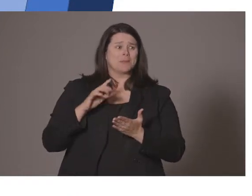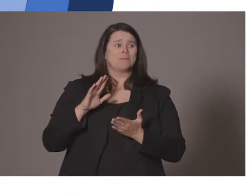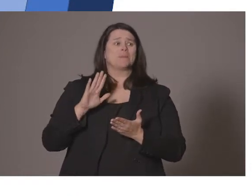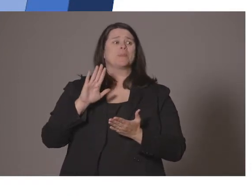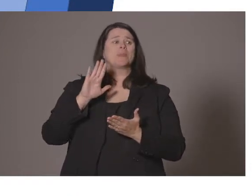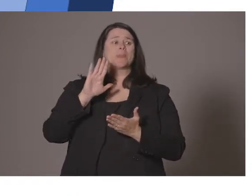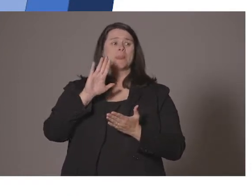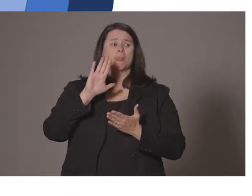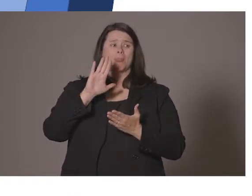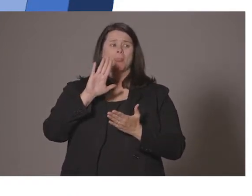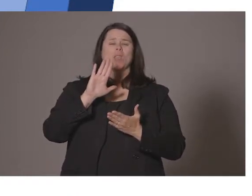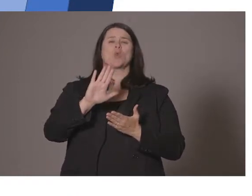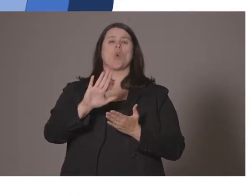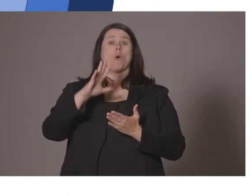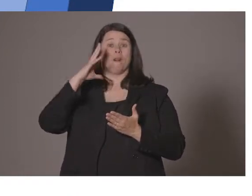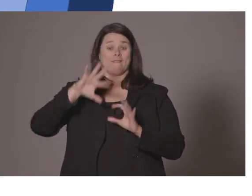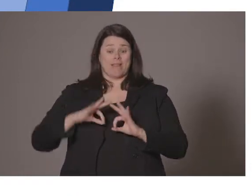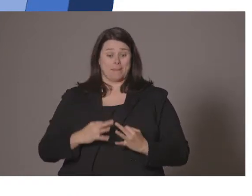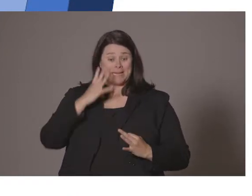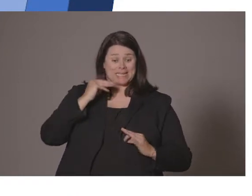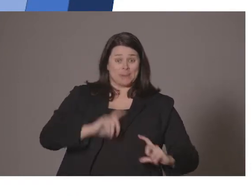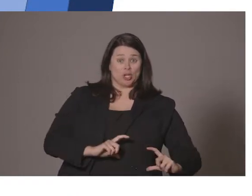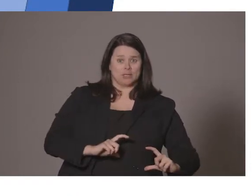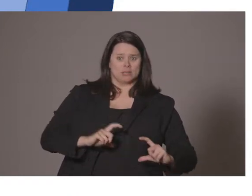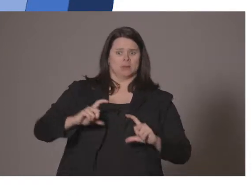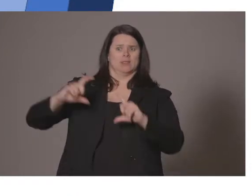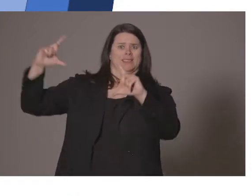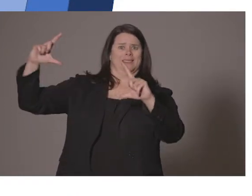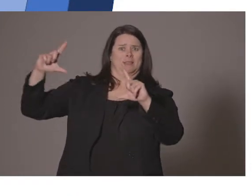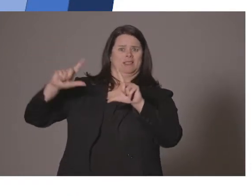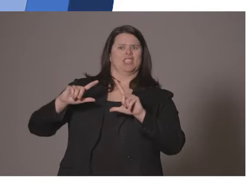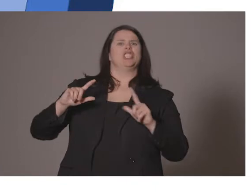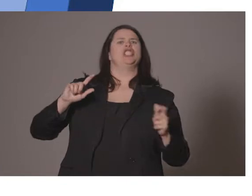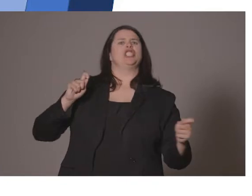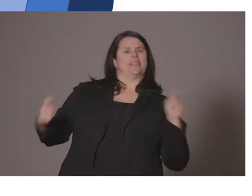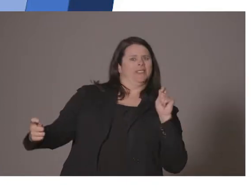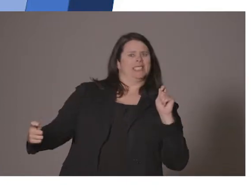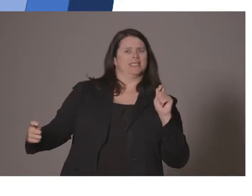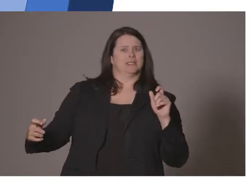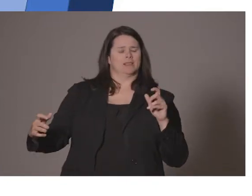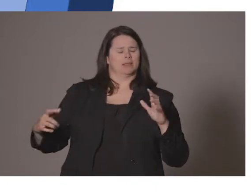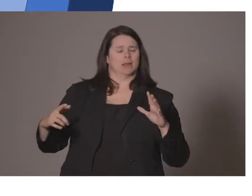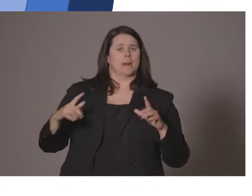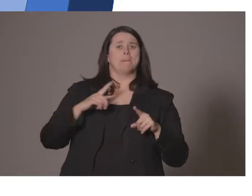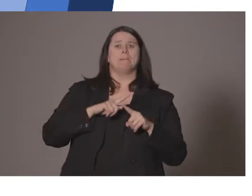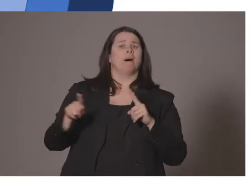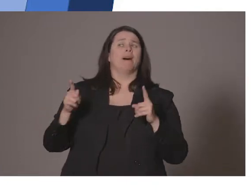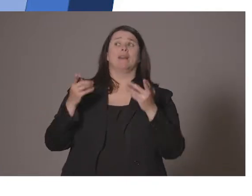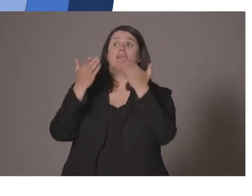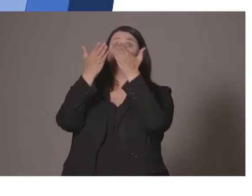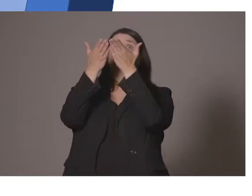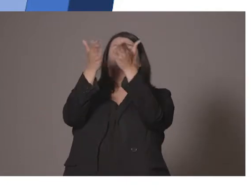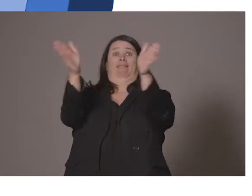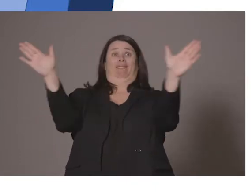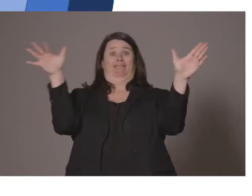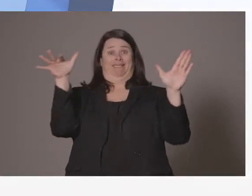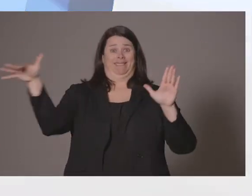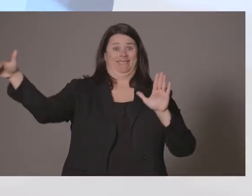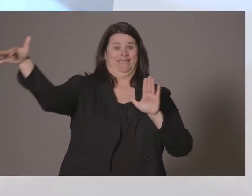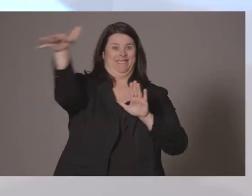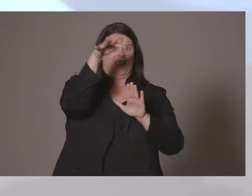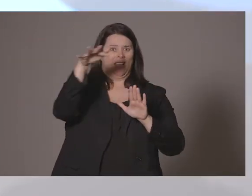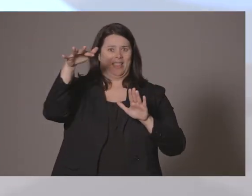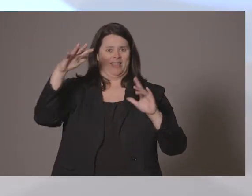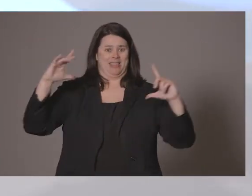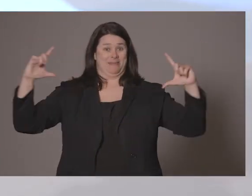kind of alters it or shifts your experience of this, but that doesn't change the pervasive, dominant air that we breathe. That